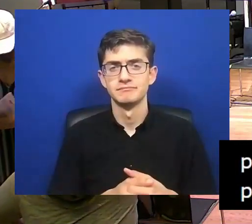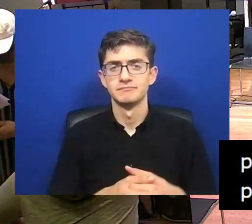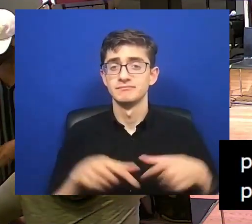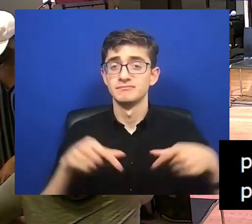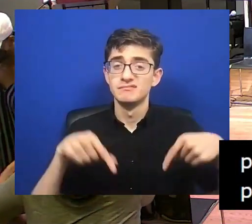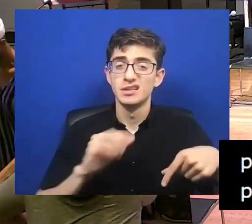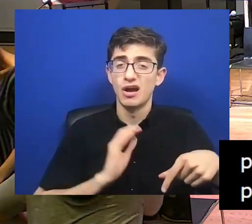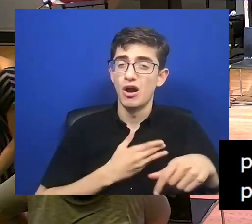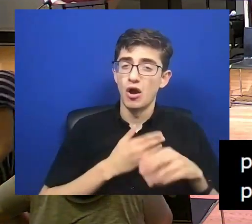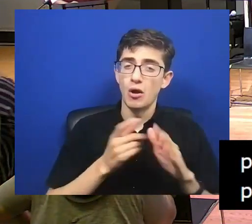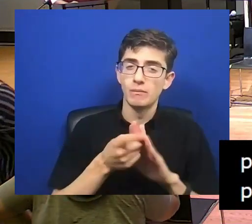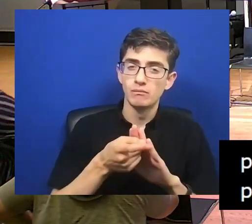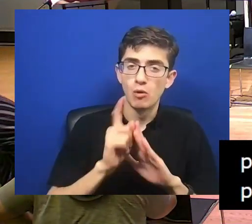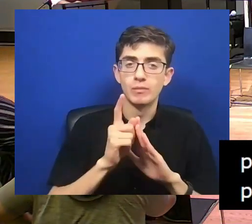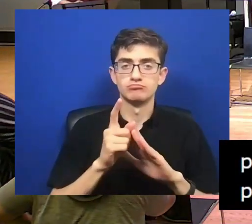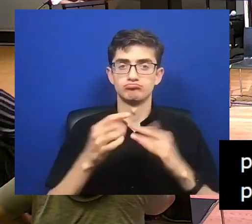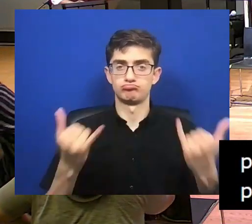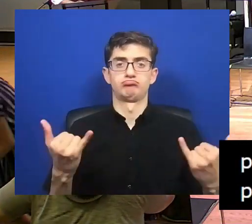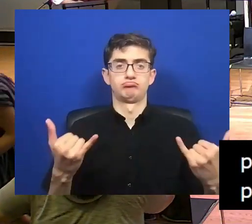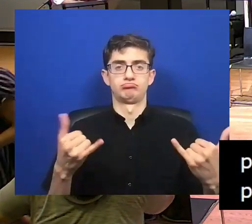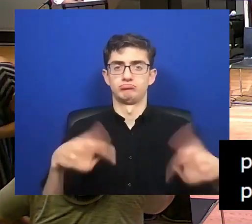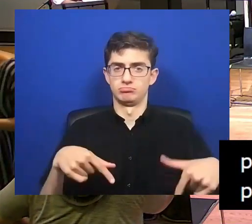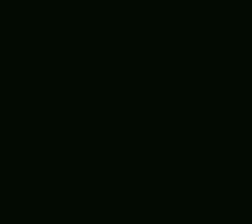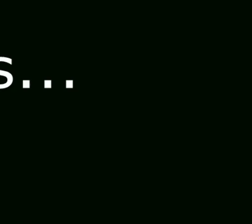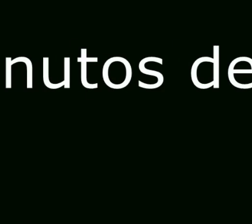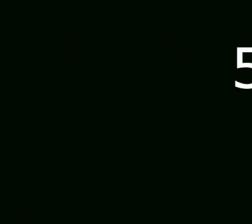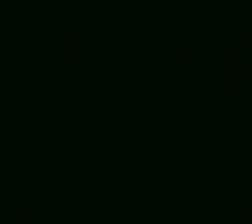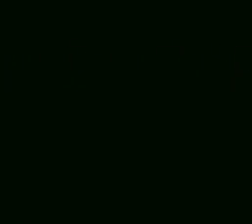everybody. This is our moment. Take a minute.